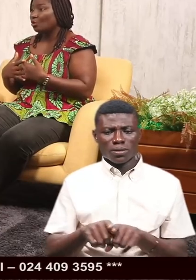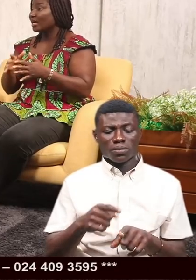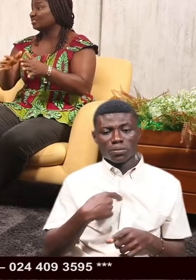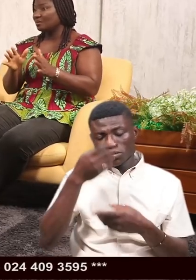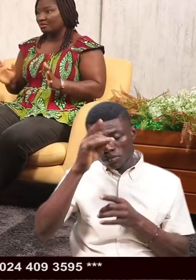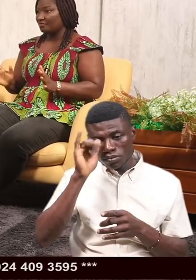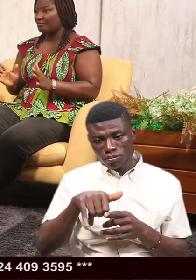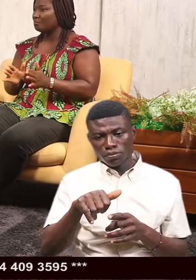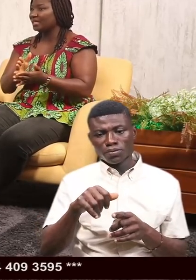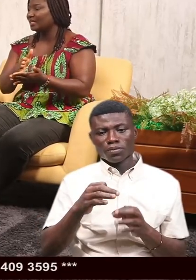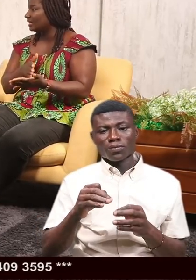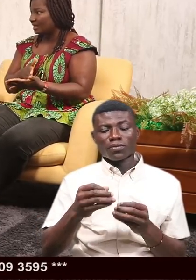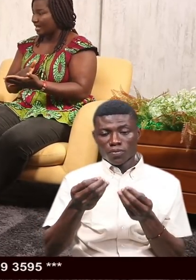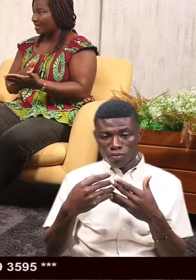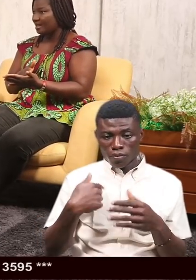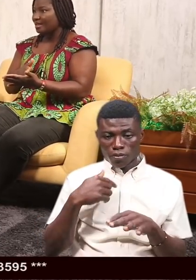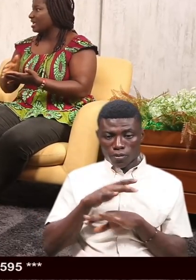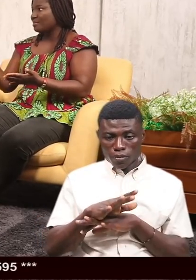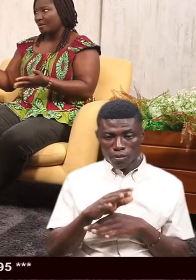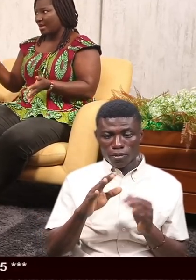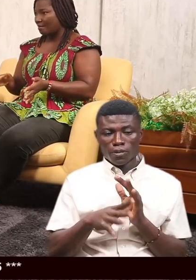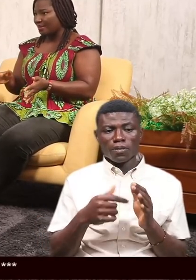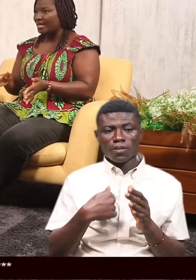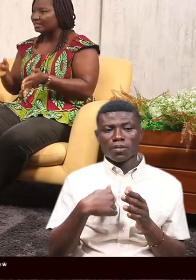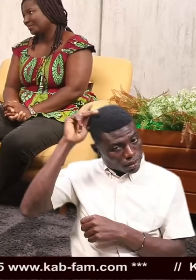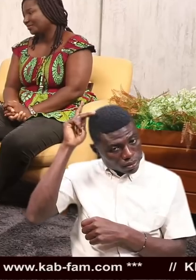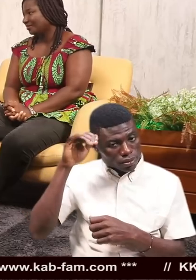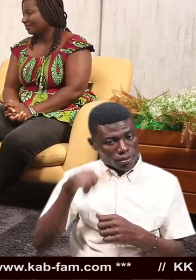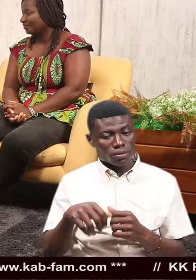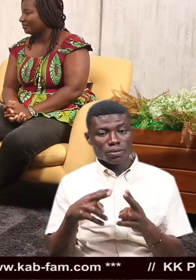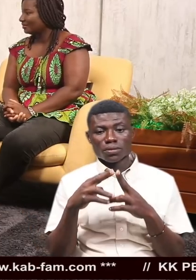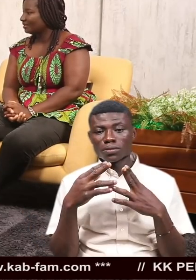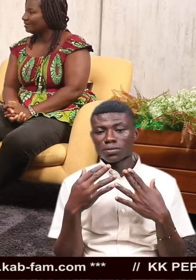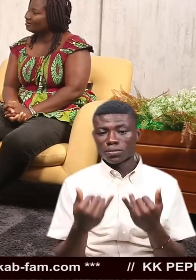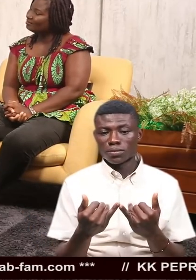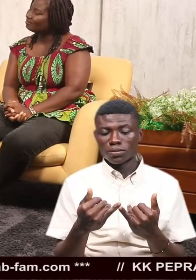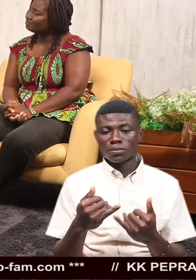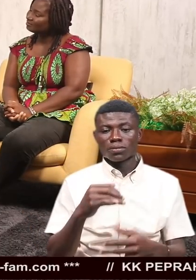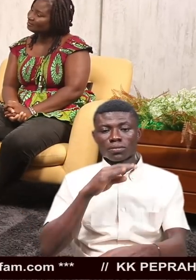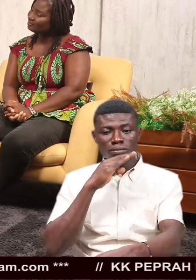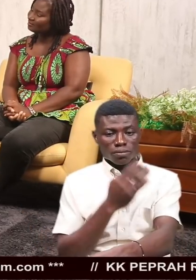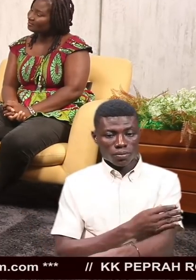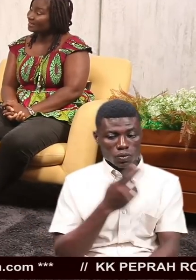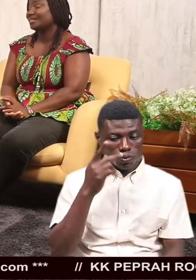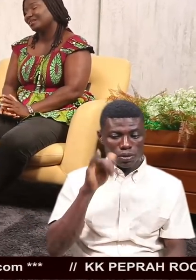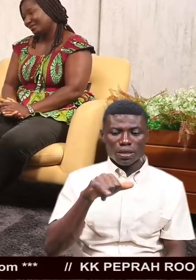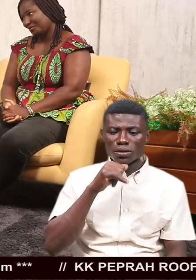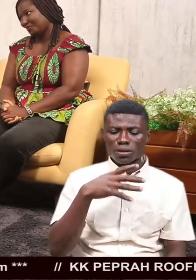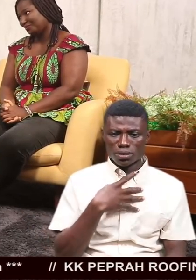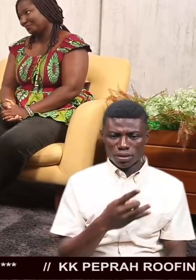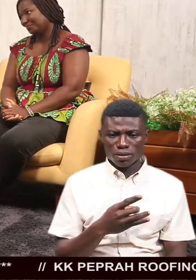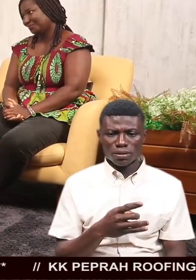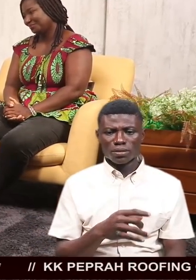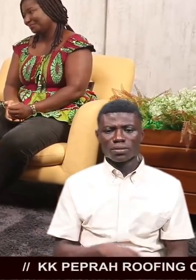en se, uka chwe me from beginning na, nke bia maamba eti ne ba ne de na ma hu se twist no ompe ne ne